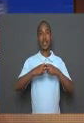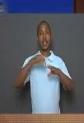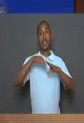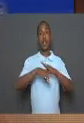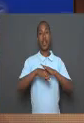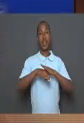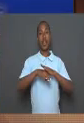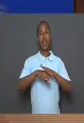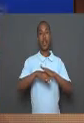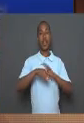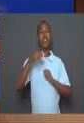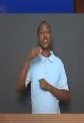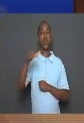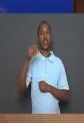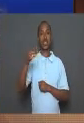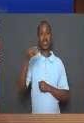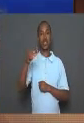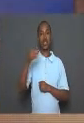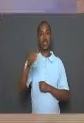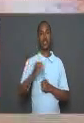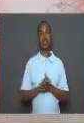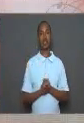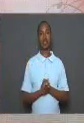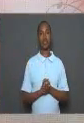in aqueous solution.